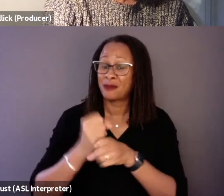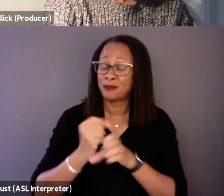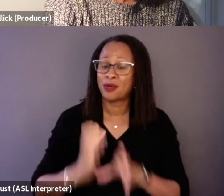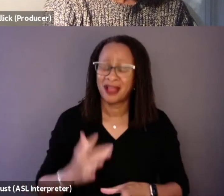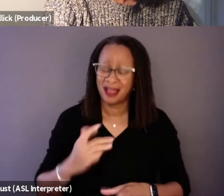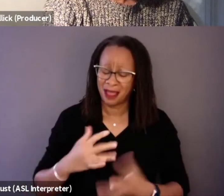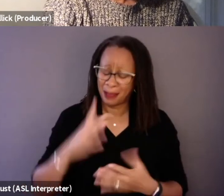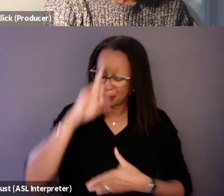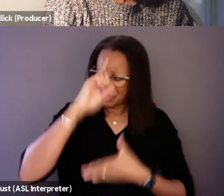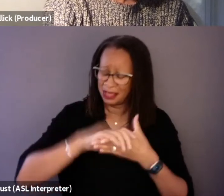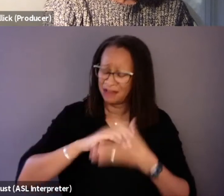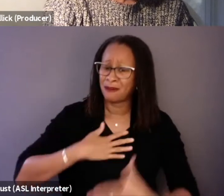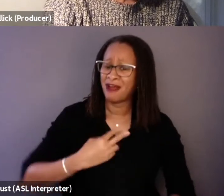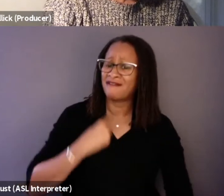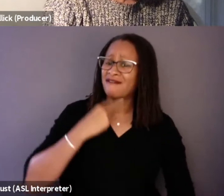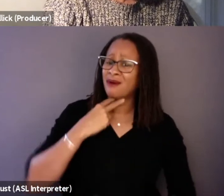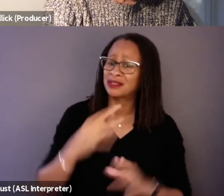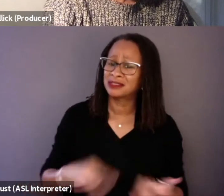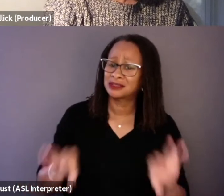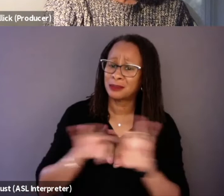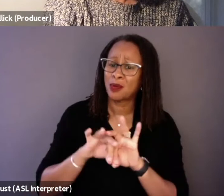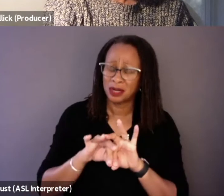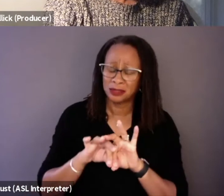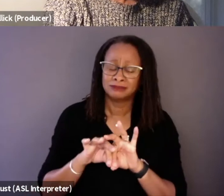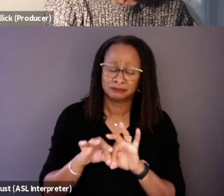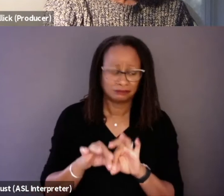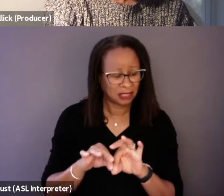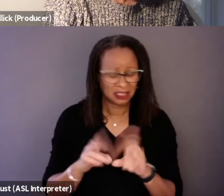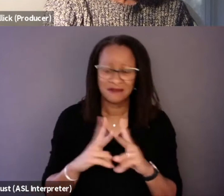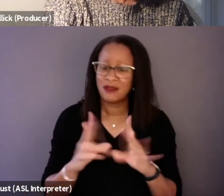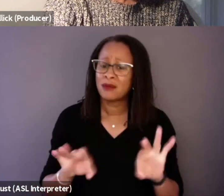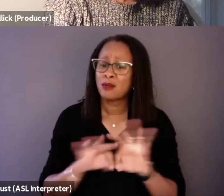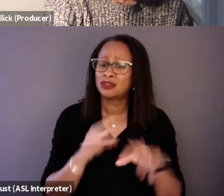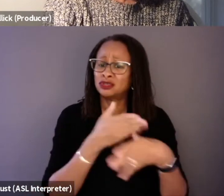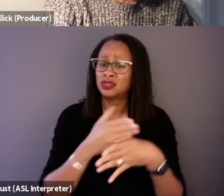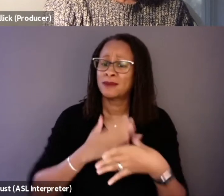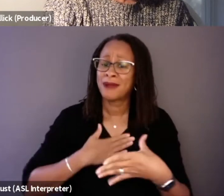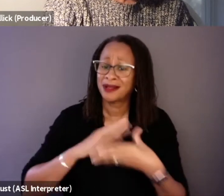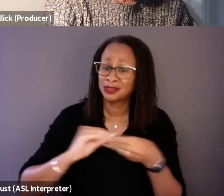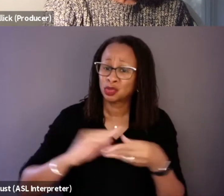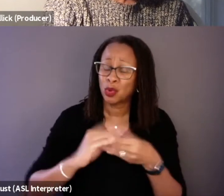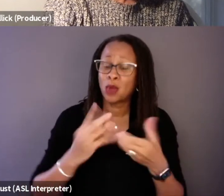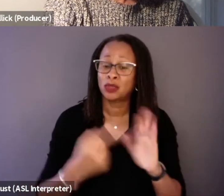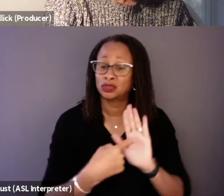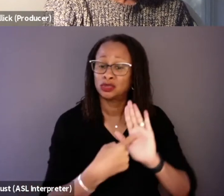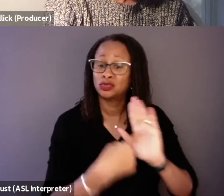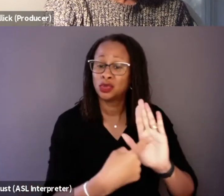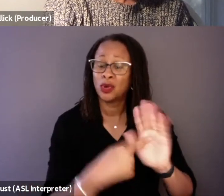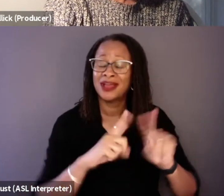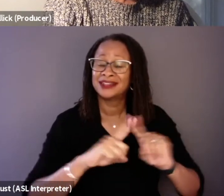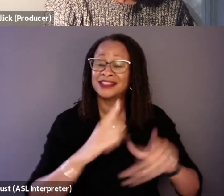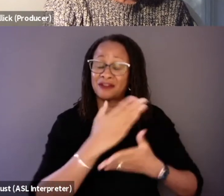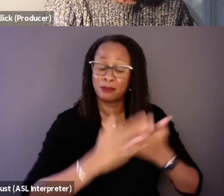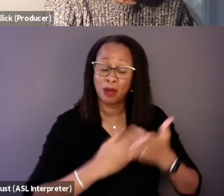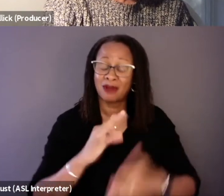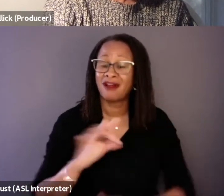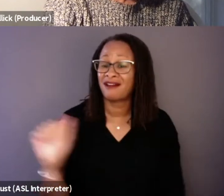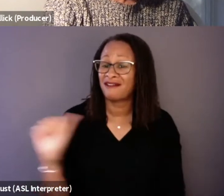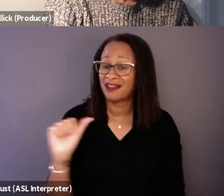important and necessary to tell a story. I want to show a different part of